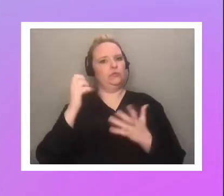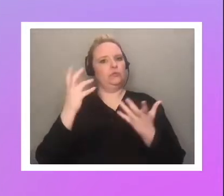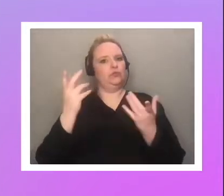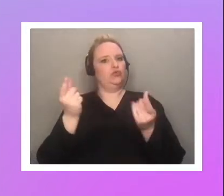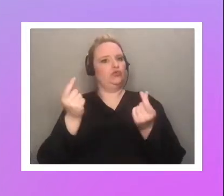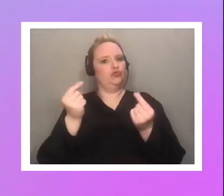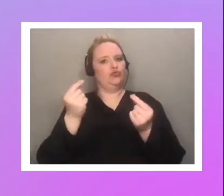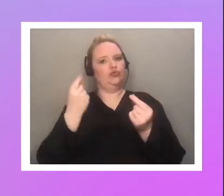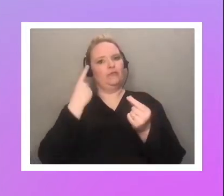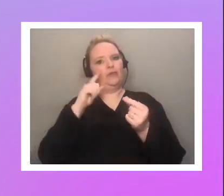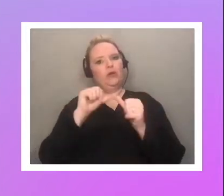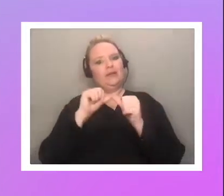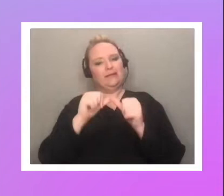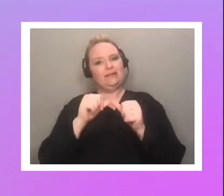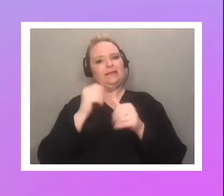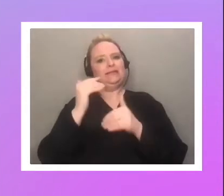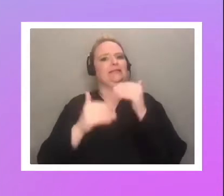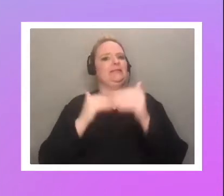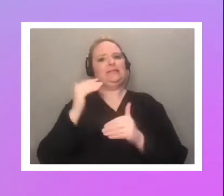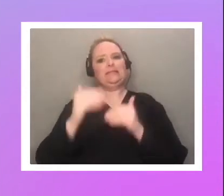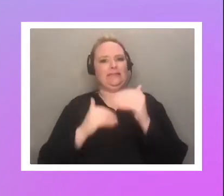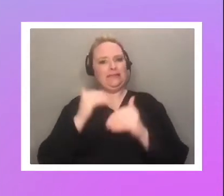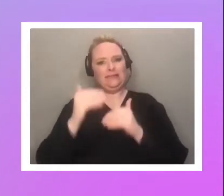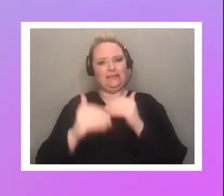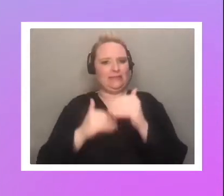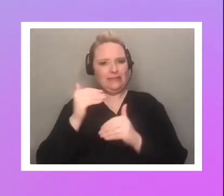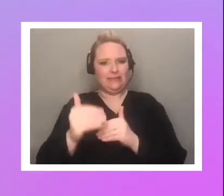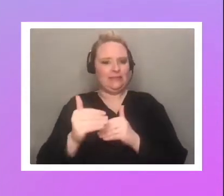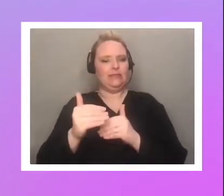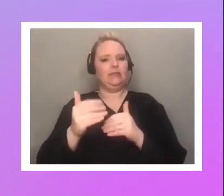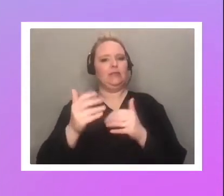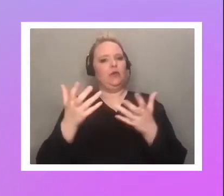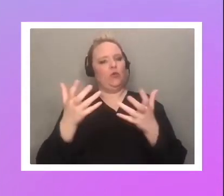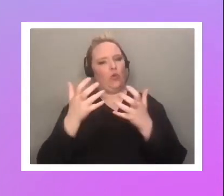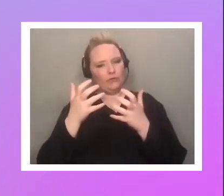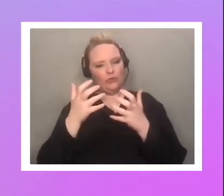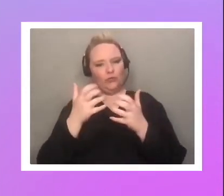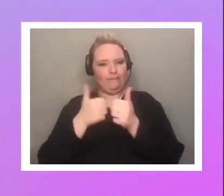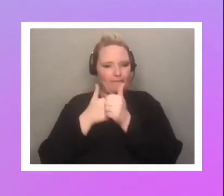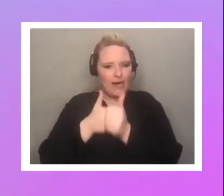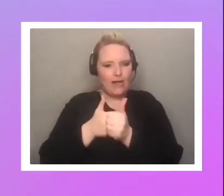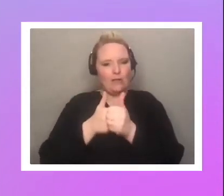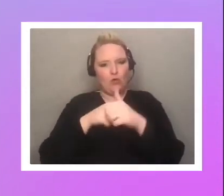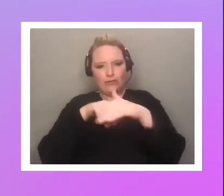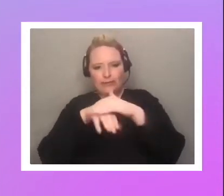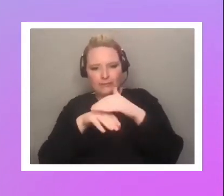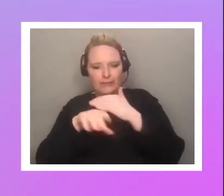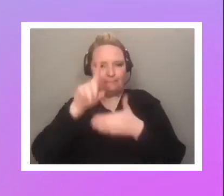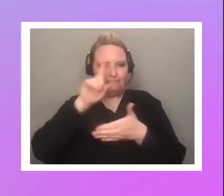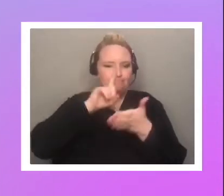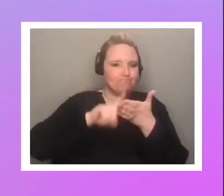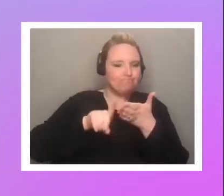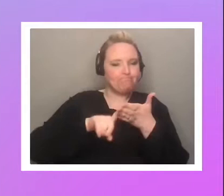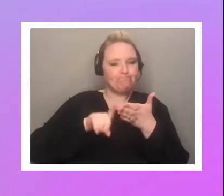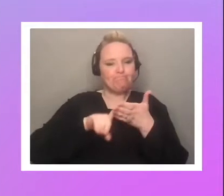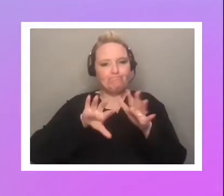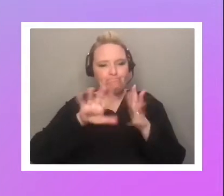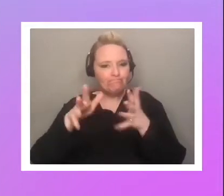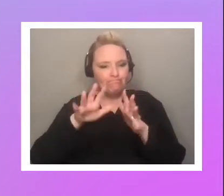do to keep that at the keep on top of the level of accessibility of